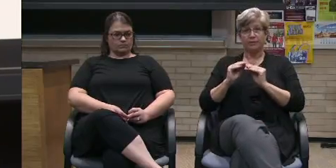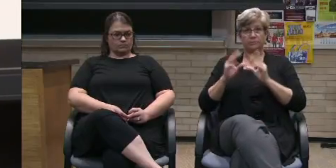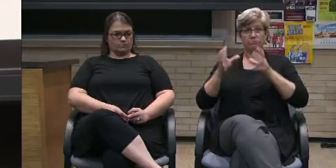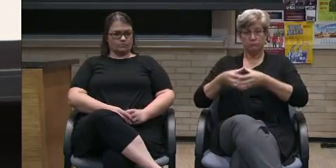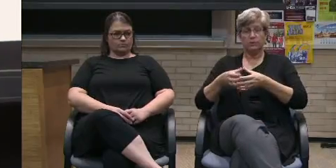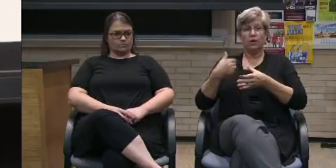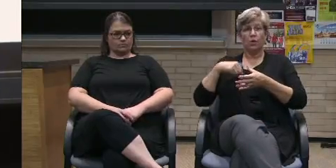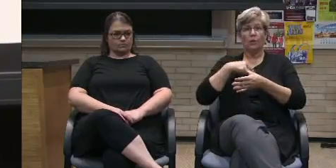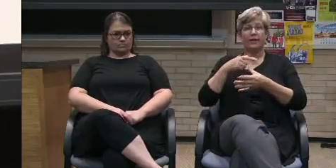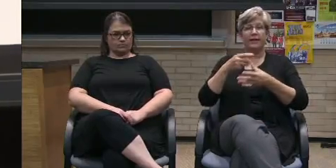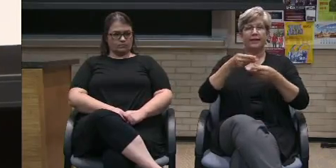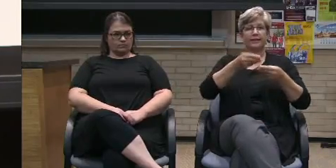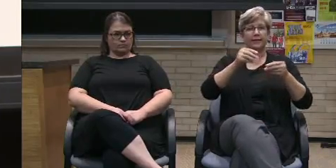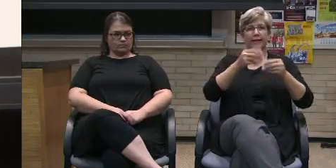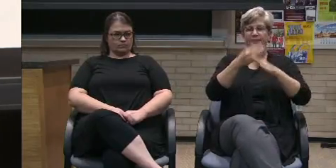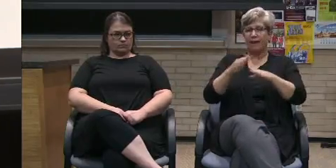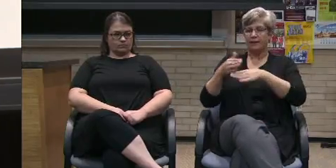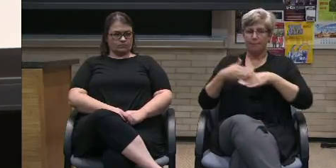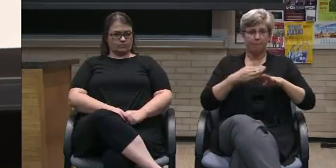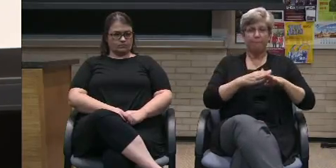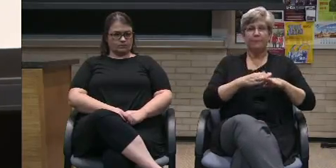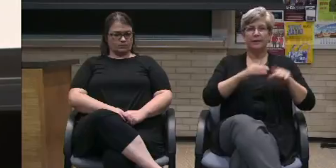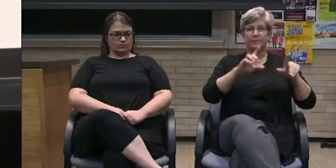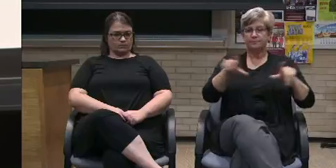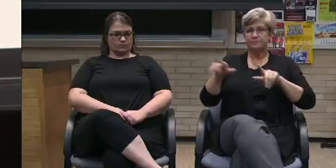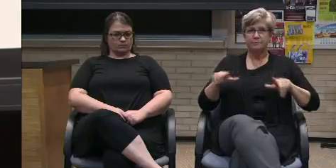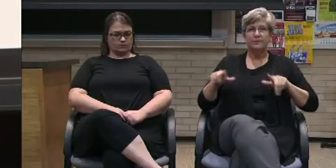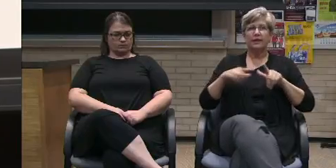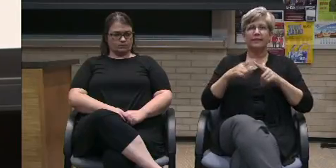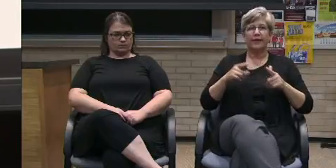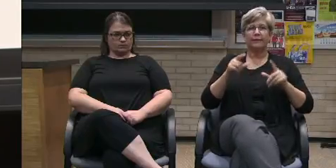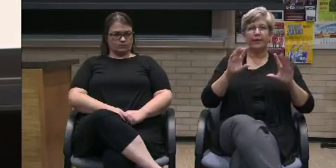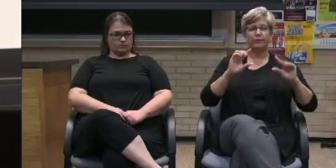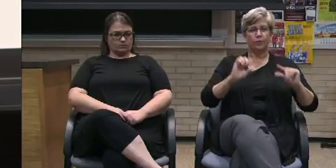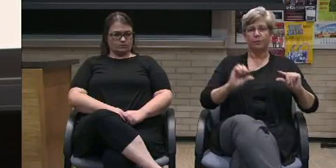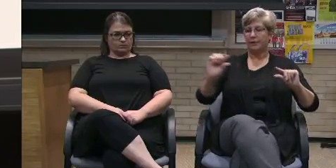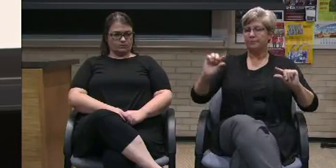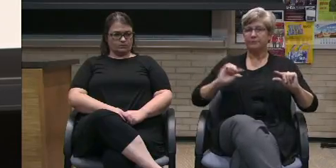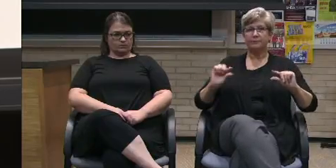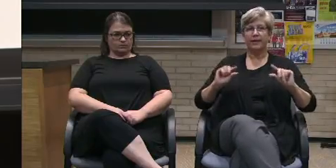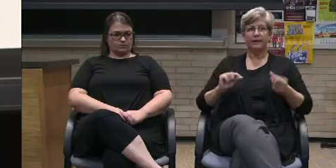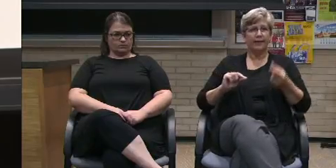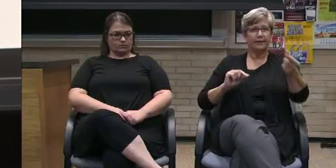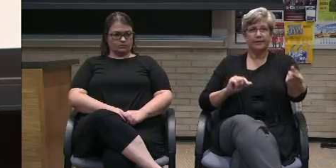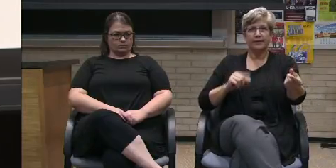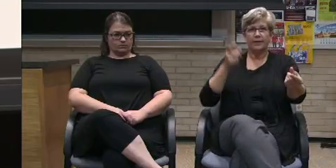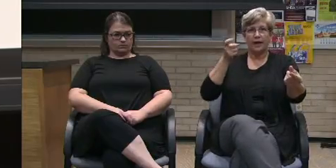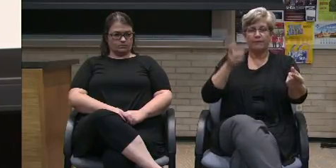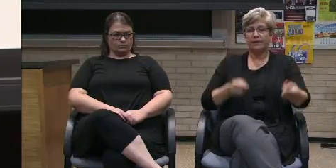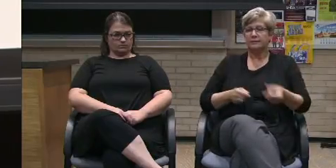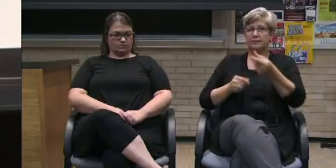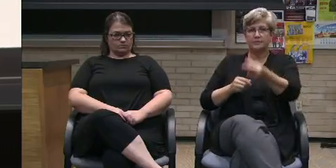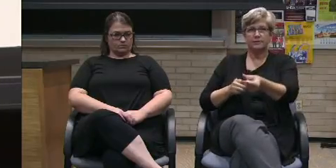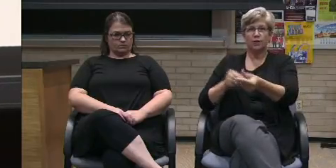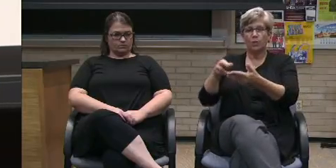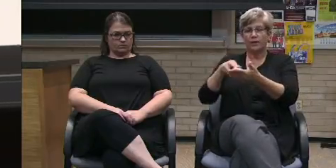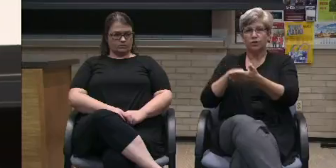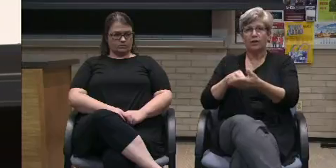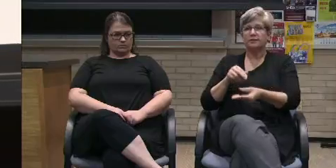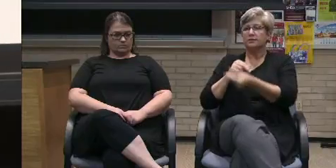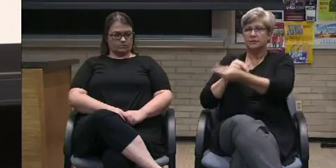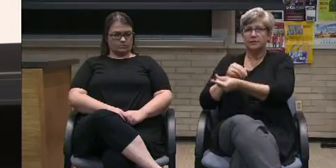them in themes, grouped them together, and then sent them. We indicated whose area was this. This goes to governance. This goes to the registrar. This is